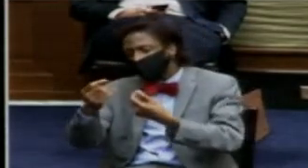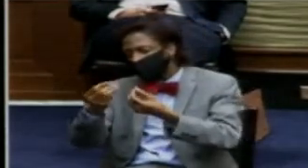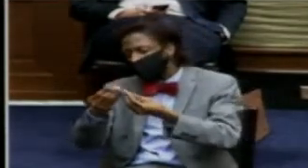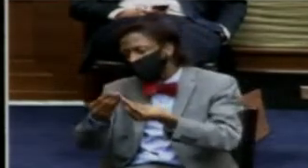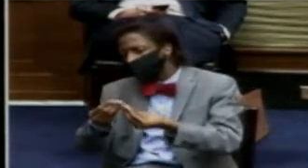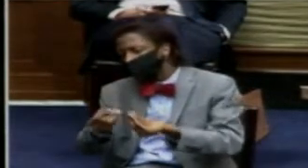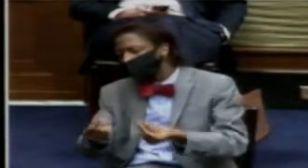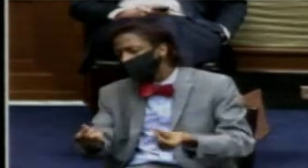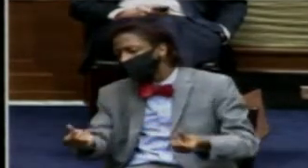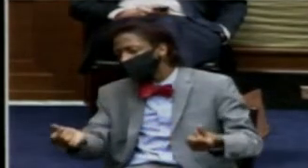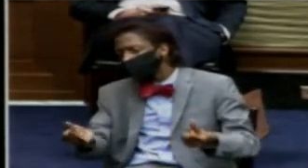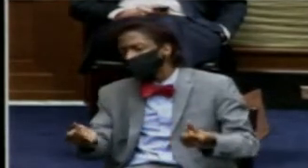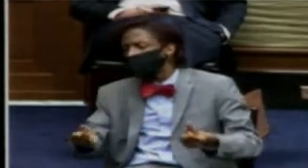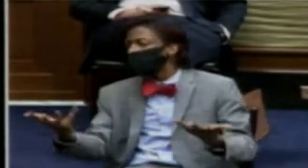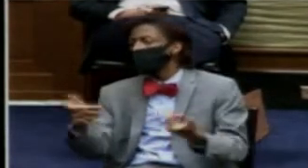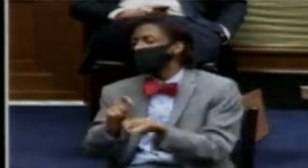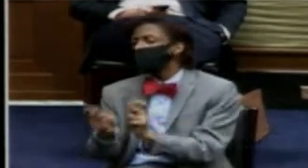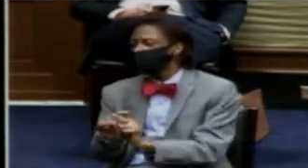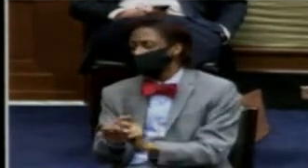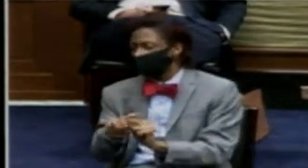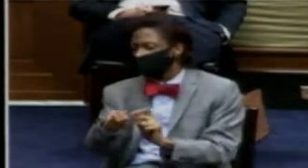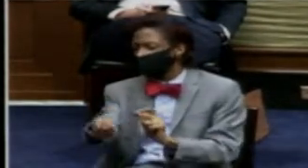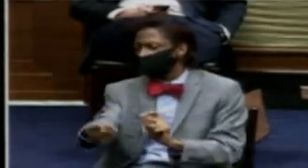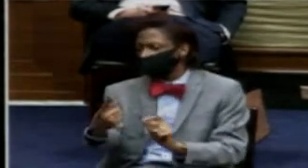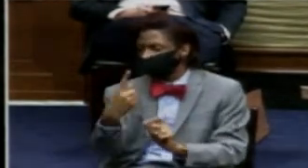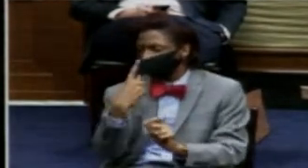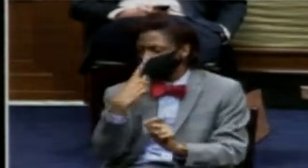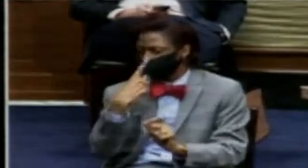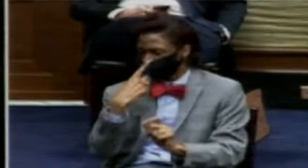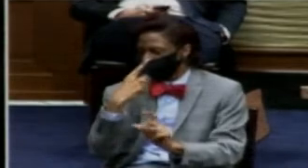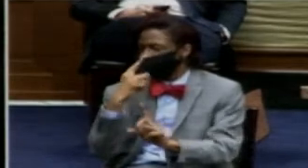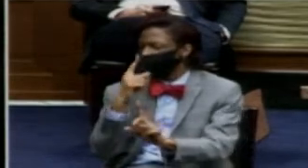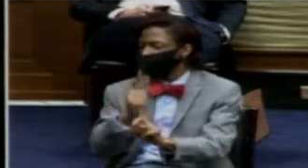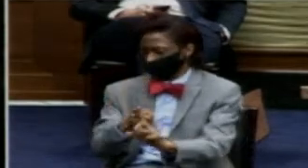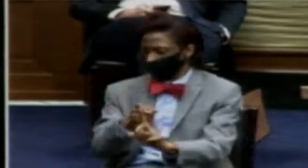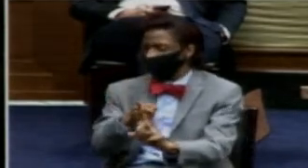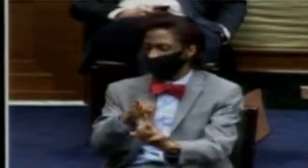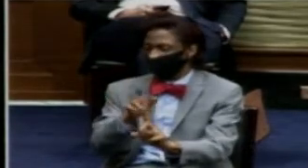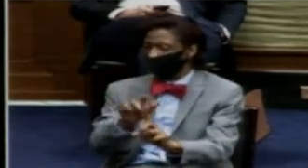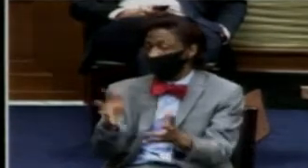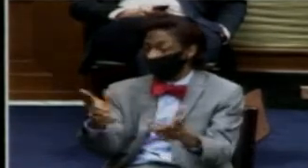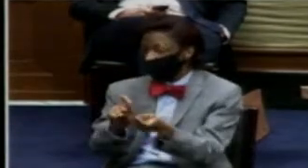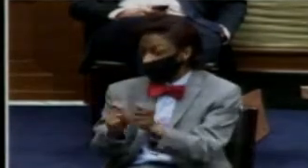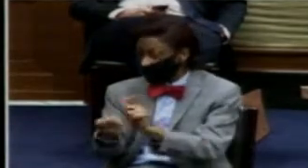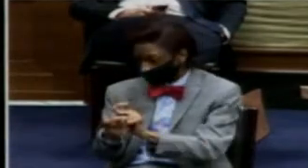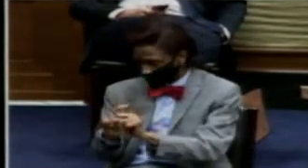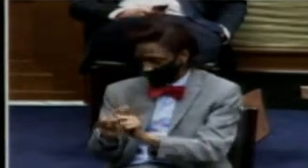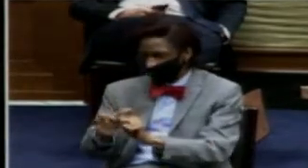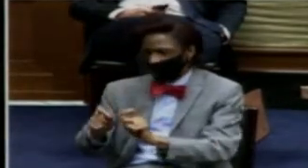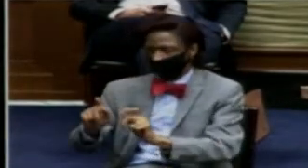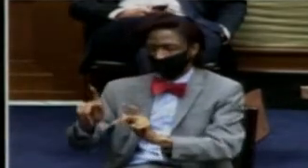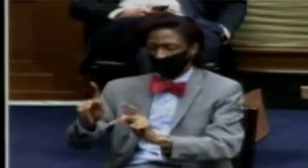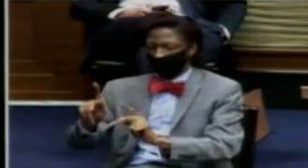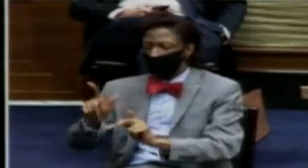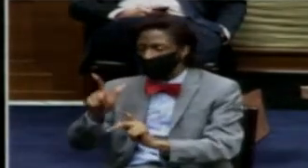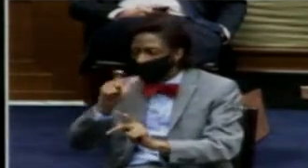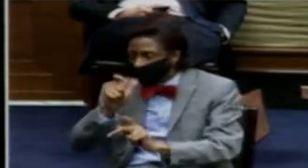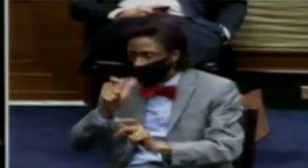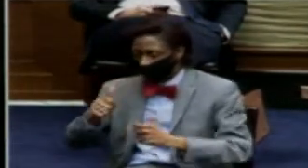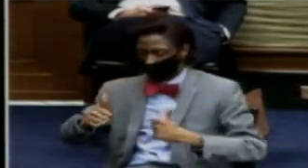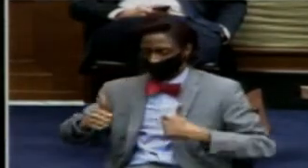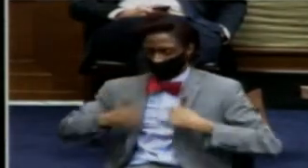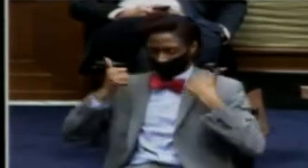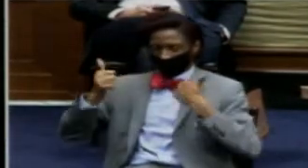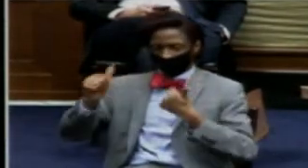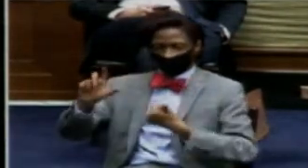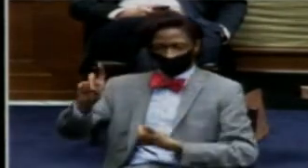Well, you put your finger on it. You called it out. What changed is the population of the district changed